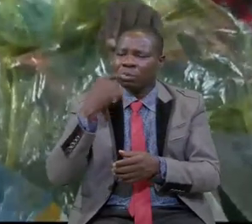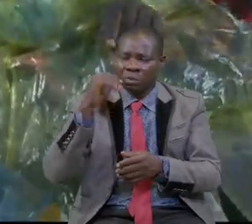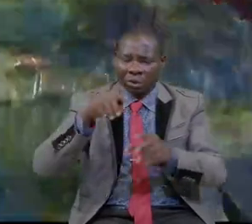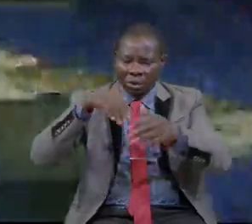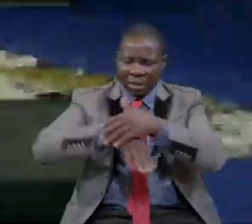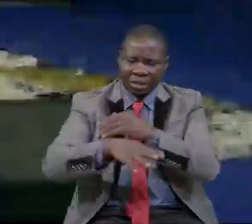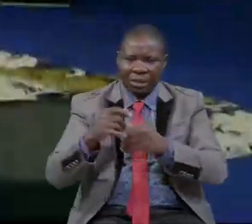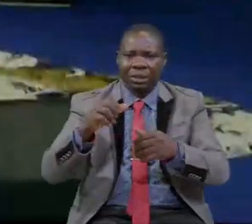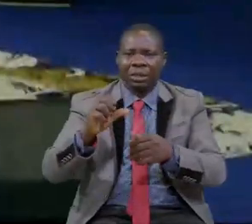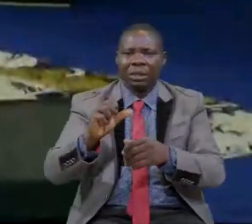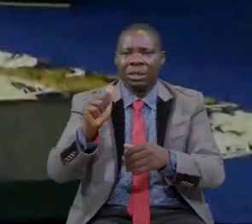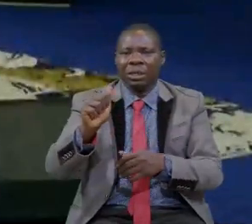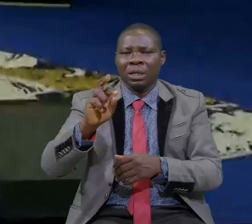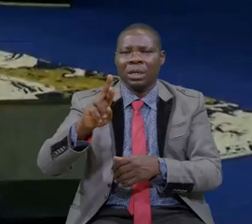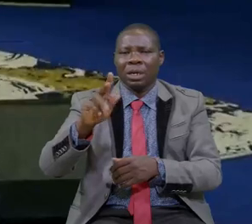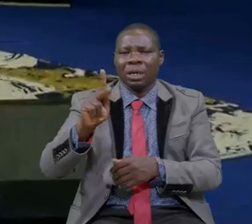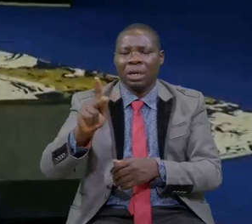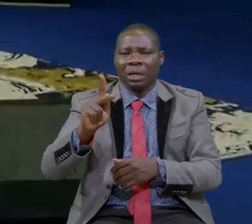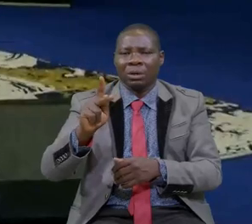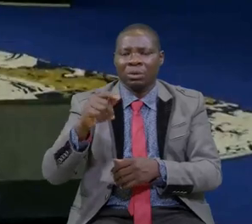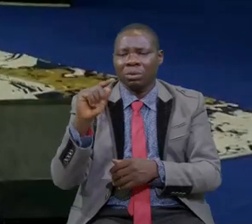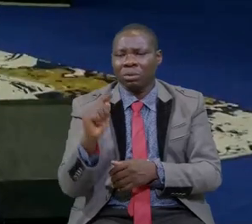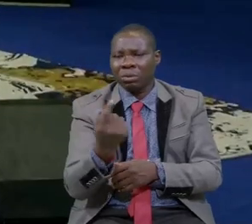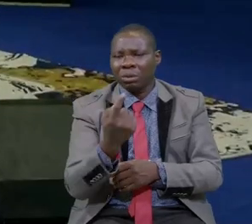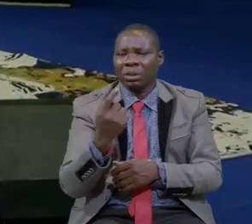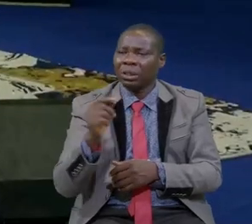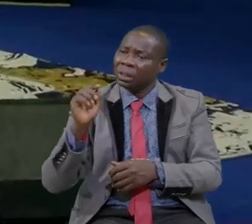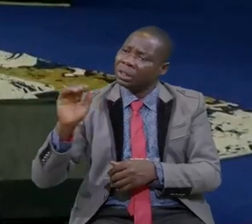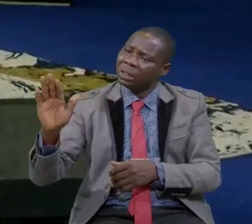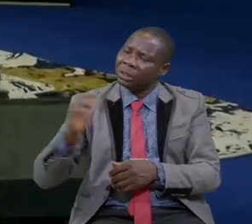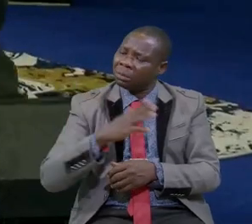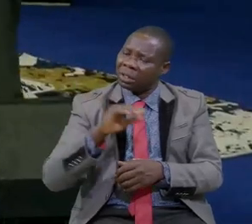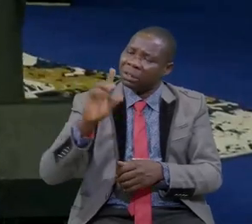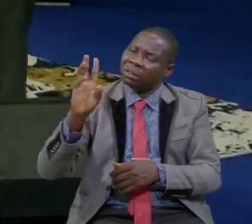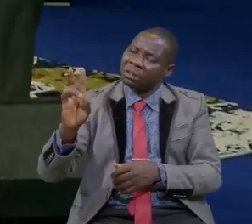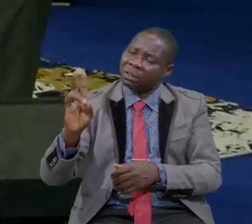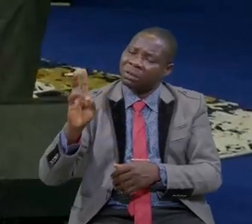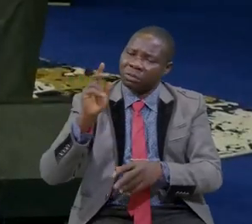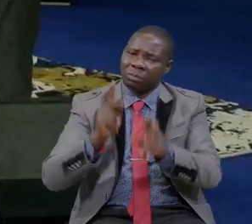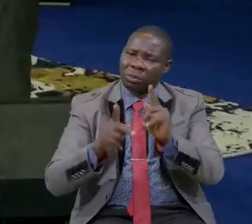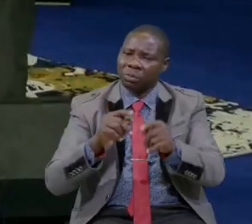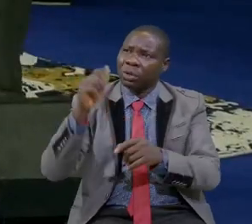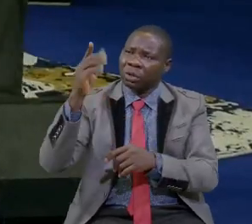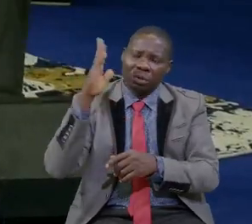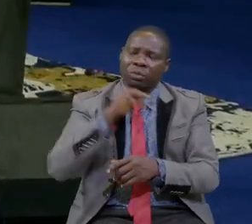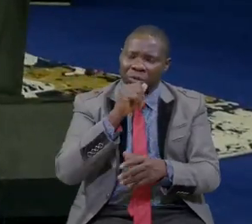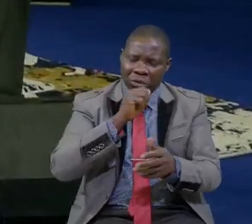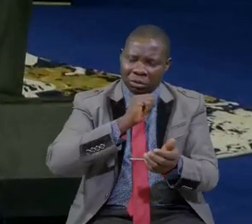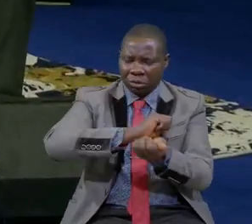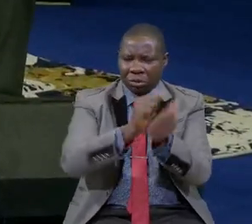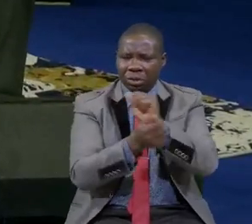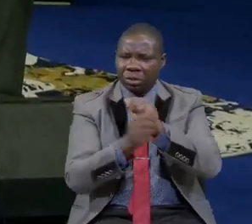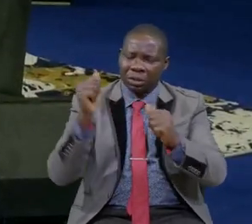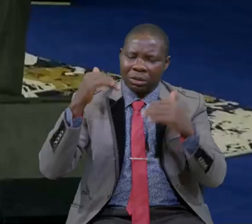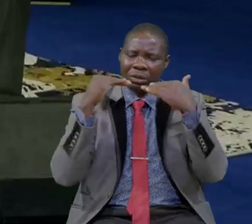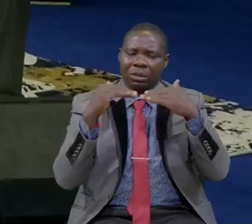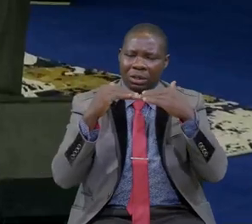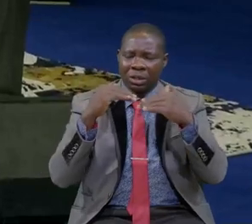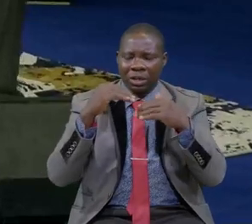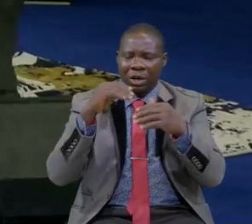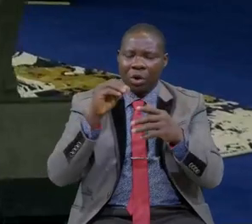Only Noah plus seven people. God is not going to change his word or change his standard for Mr. So-and-so, for